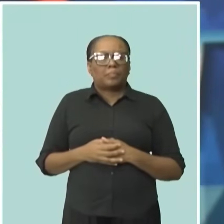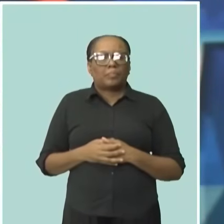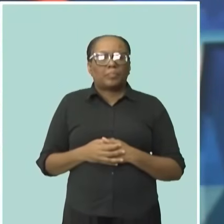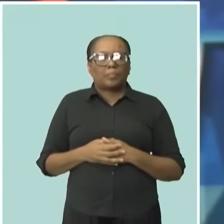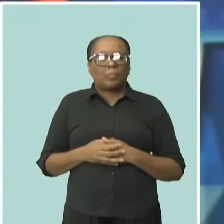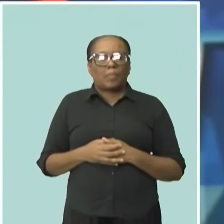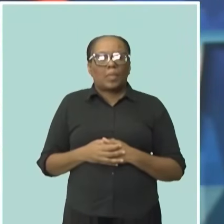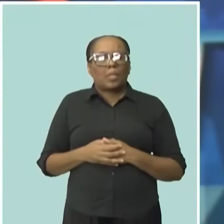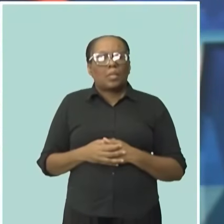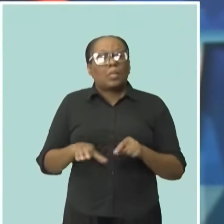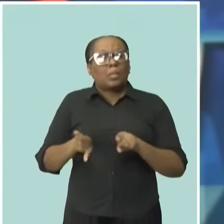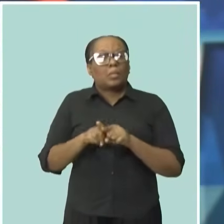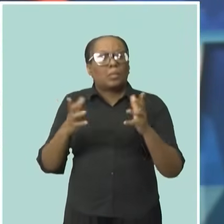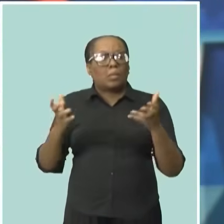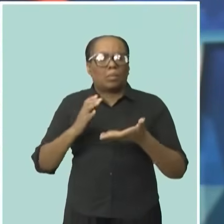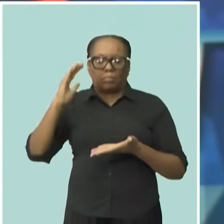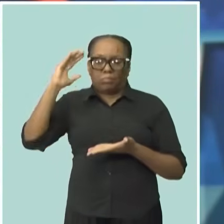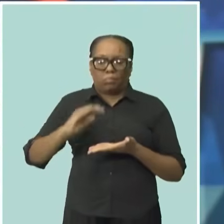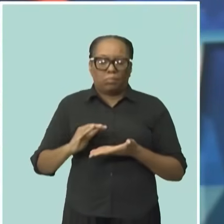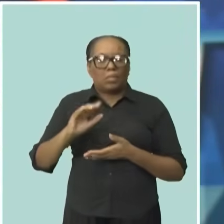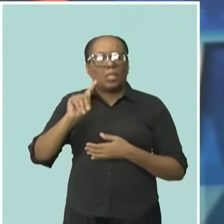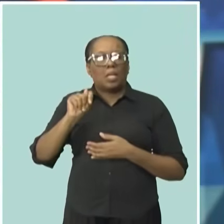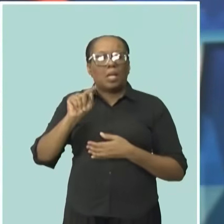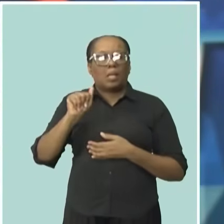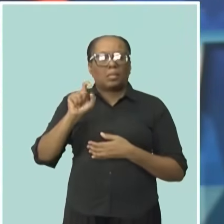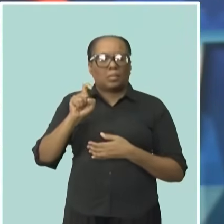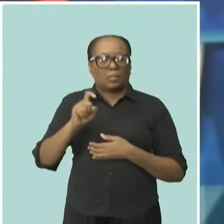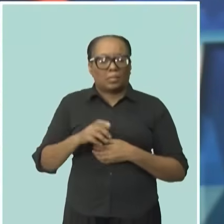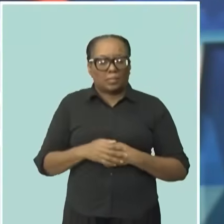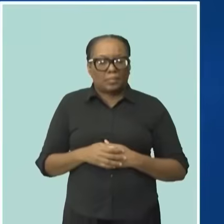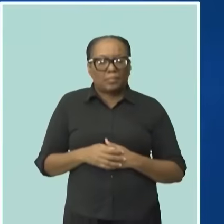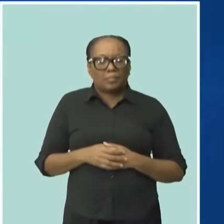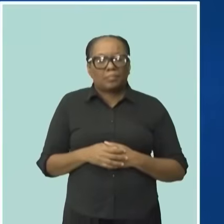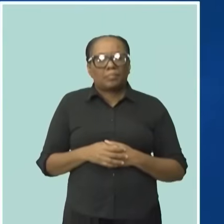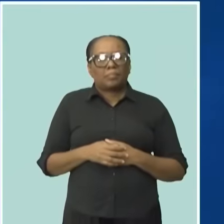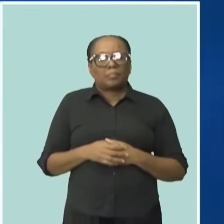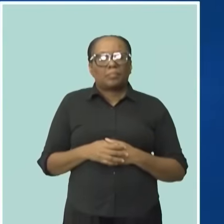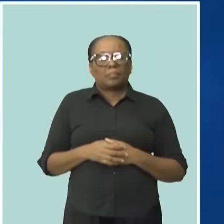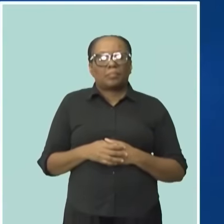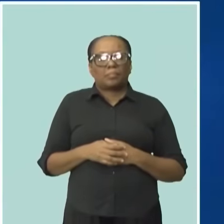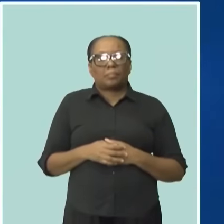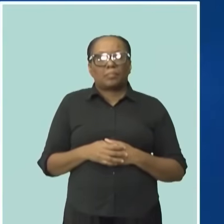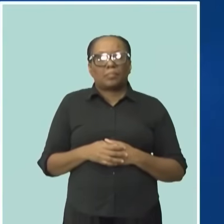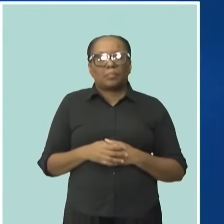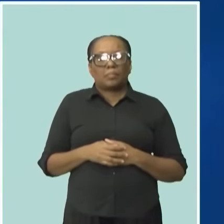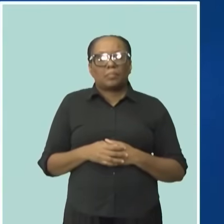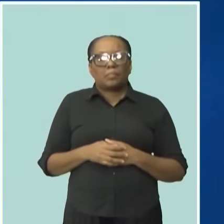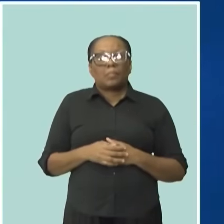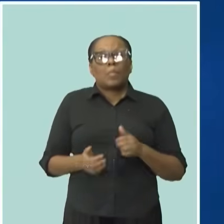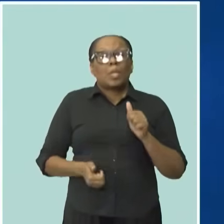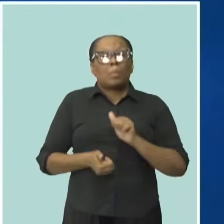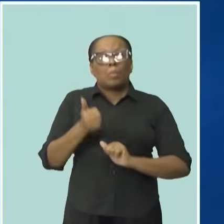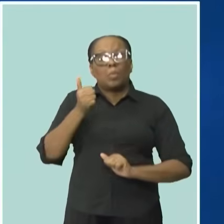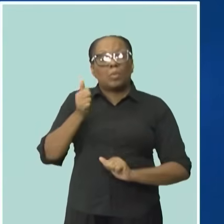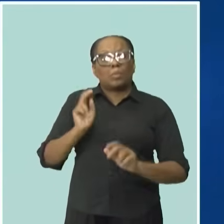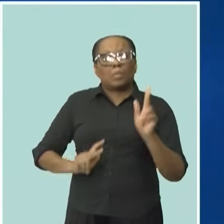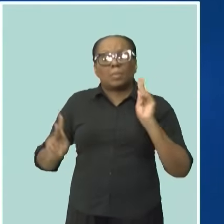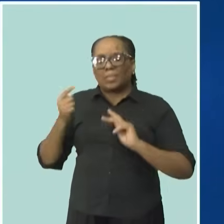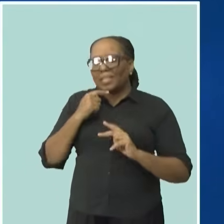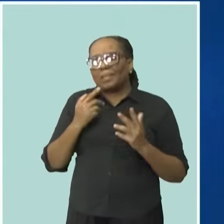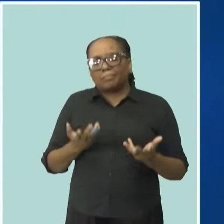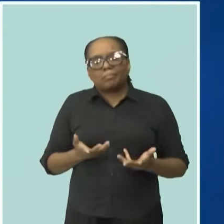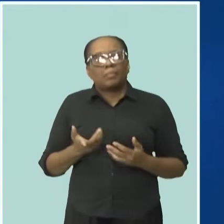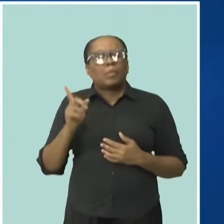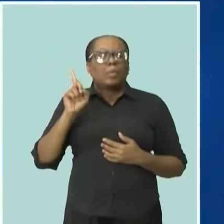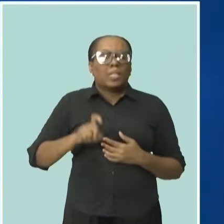SBA members would also like to see a reduction in taxes. Majority of those polls felt, look, there was a need to look at the